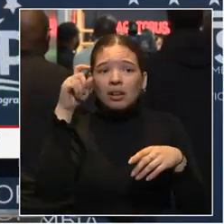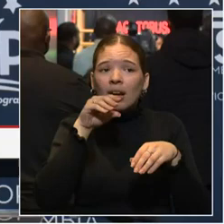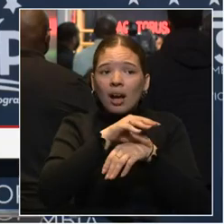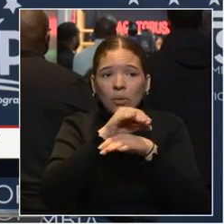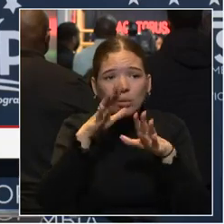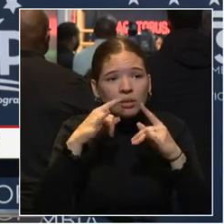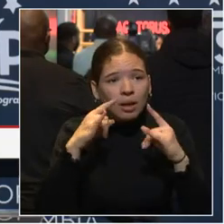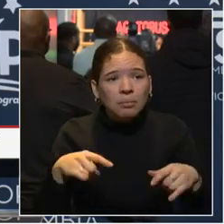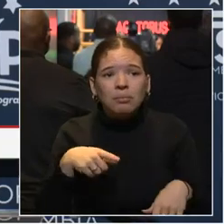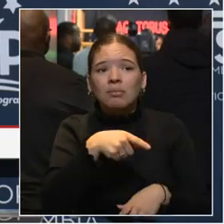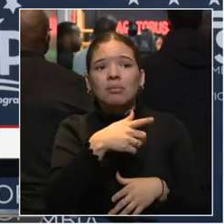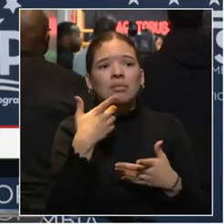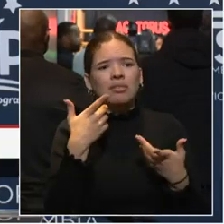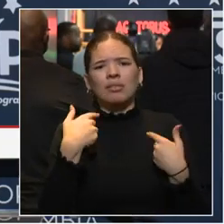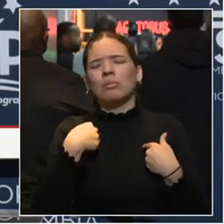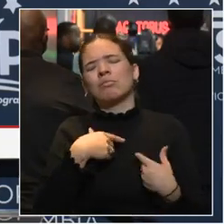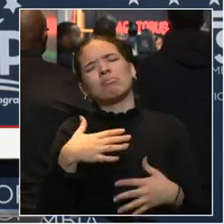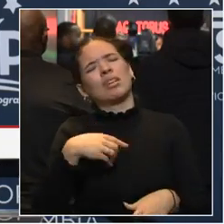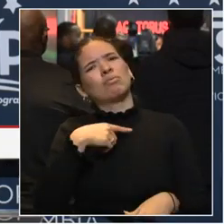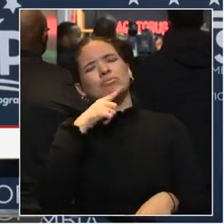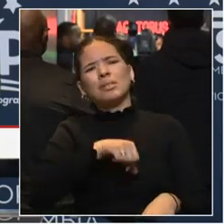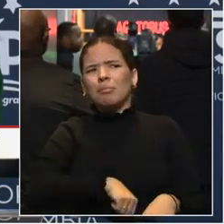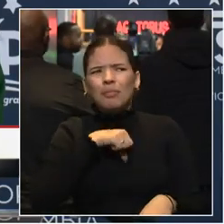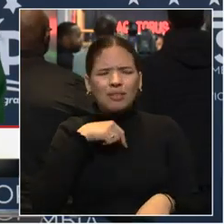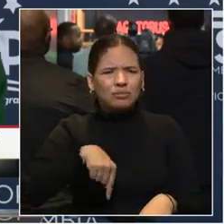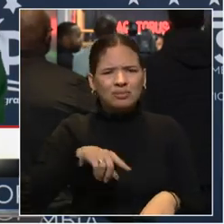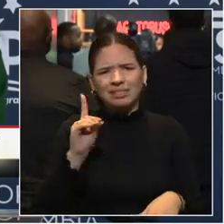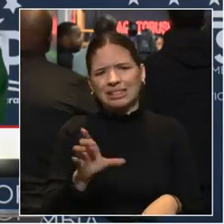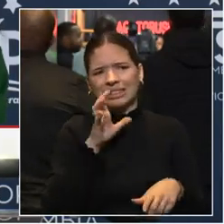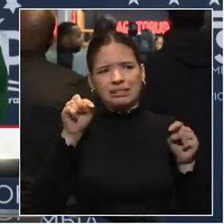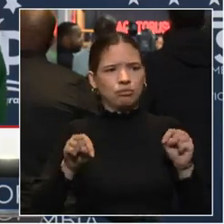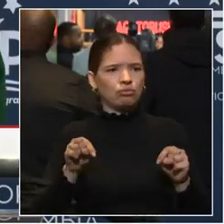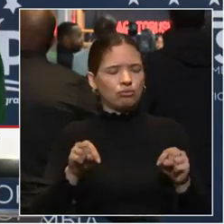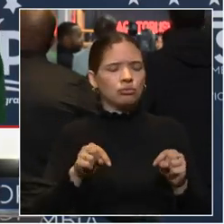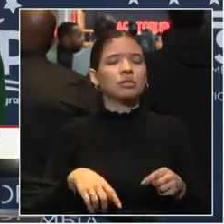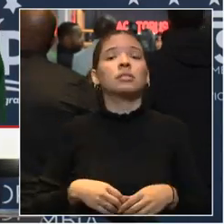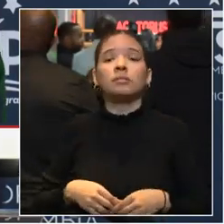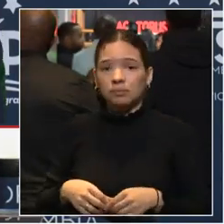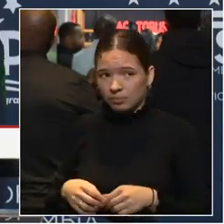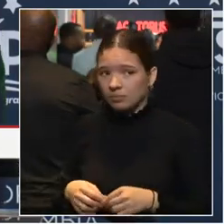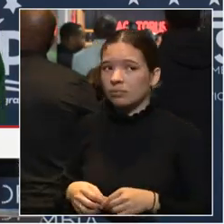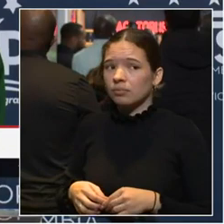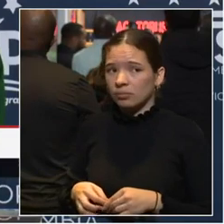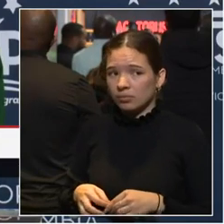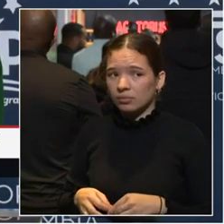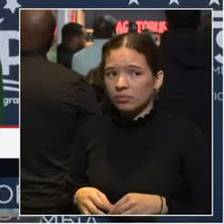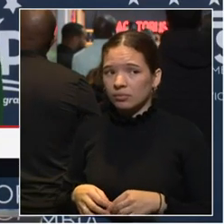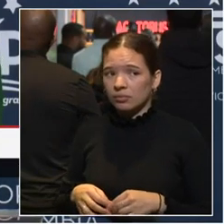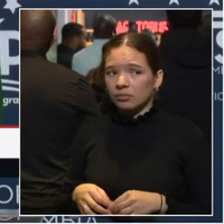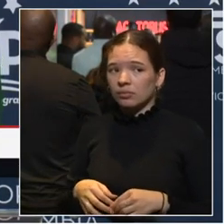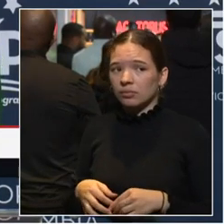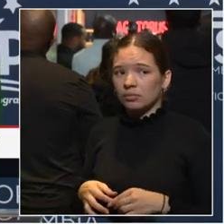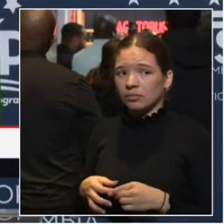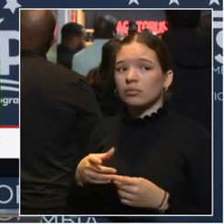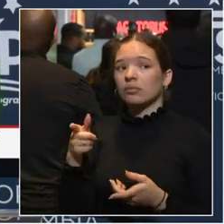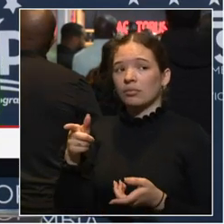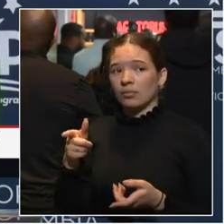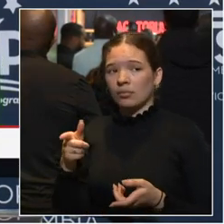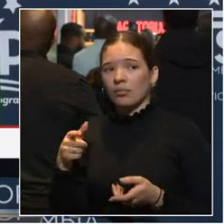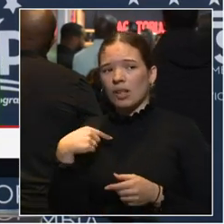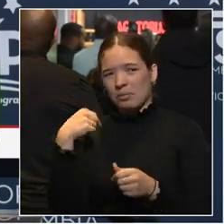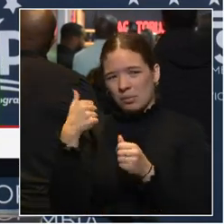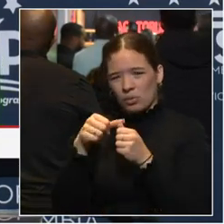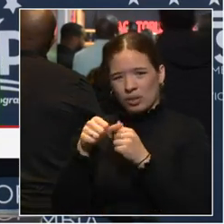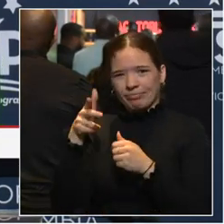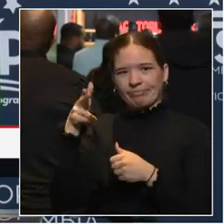proud of that. So 2 more quick questions sure. for you. Unfortunately, MPD just told us about a child, a 4-year-old, who was shot this weekend and